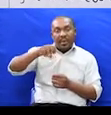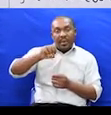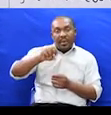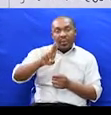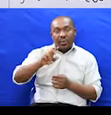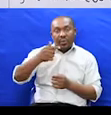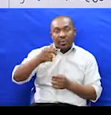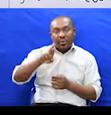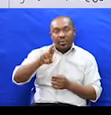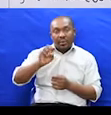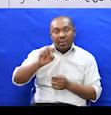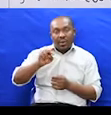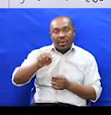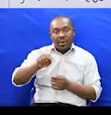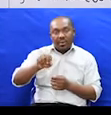neutron.